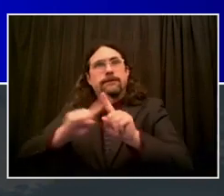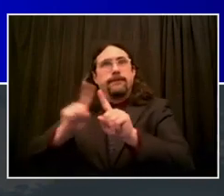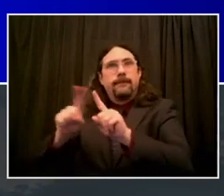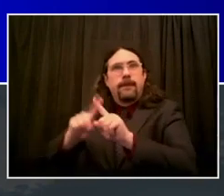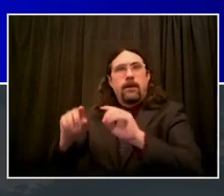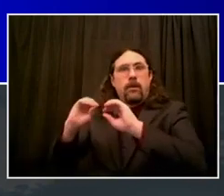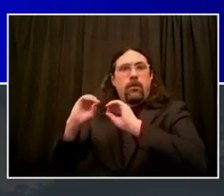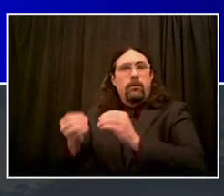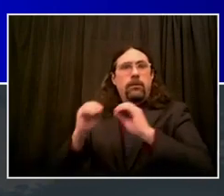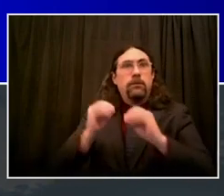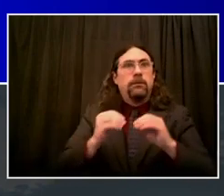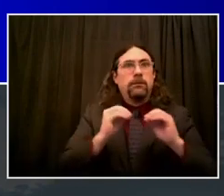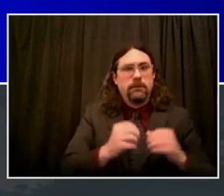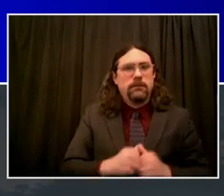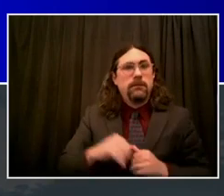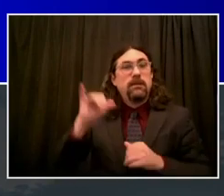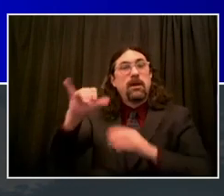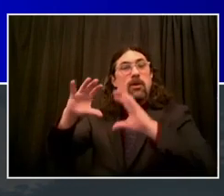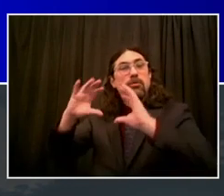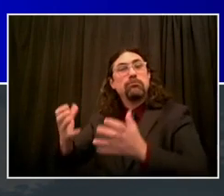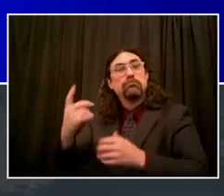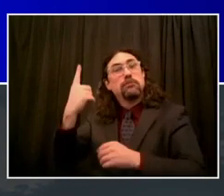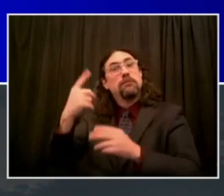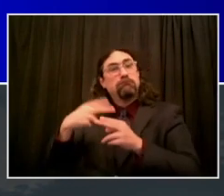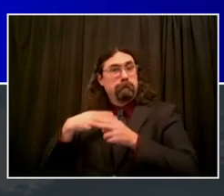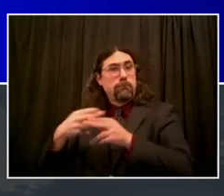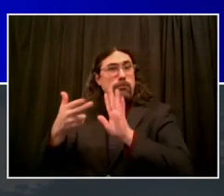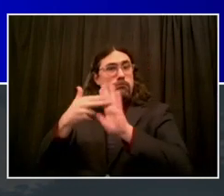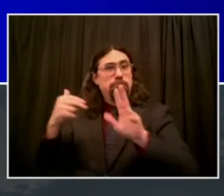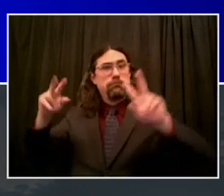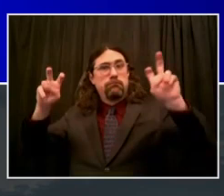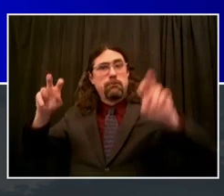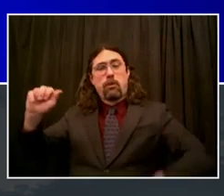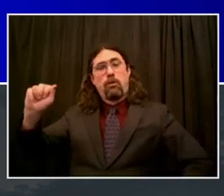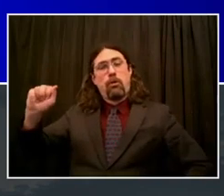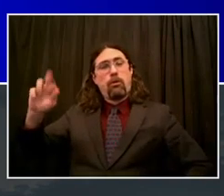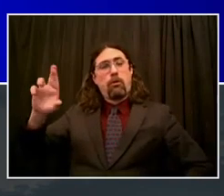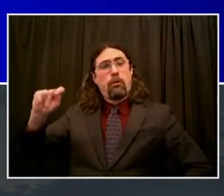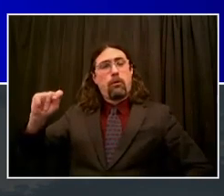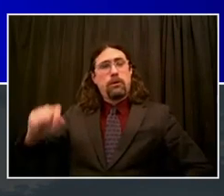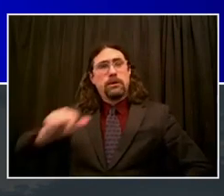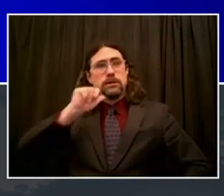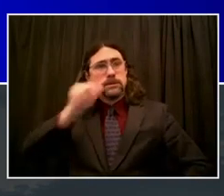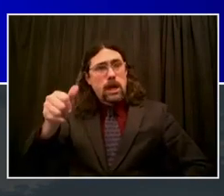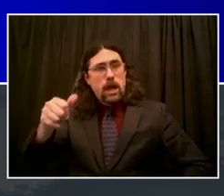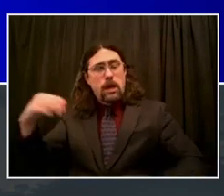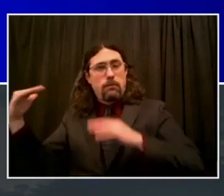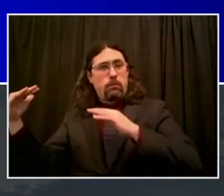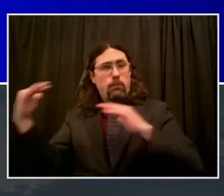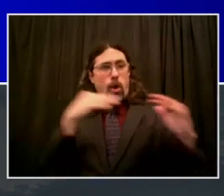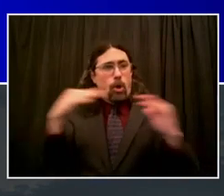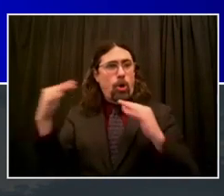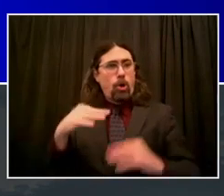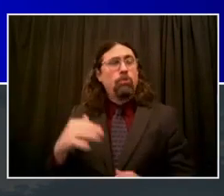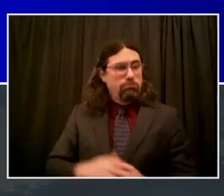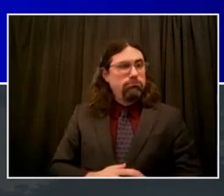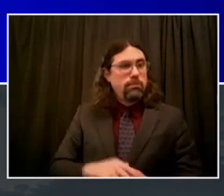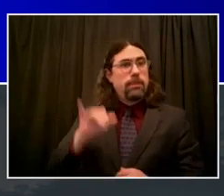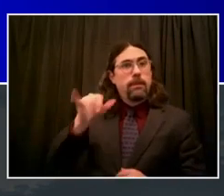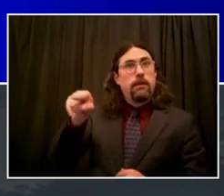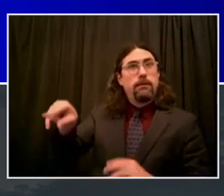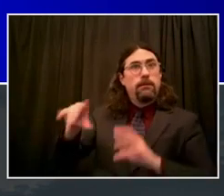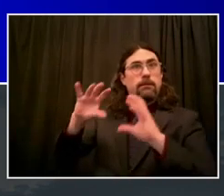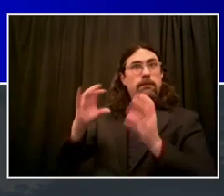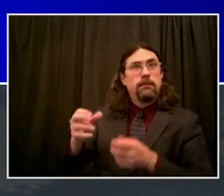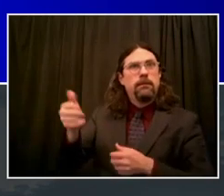to the People's Climate March. They're a national leader in terms of putting together social justice messages that